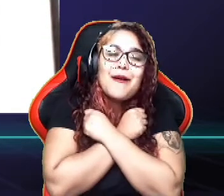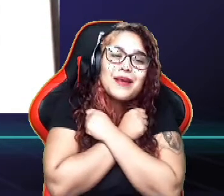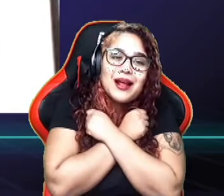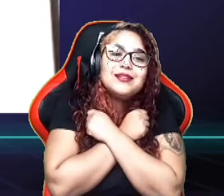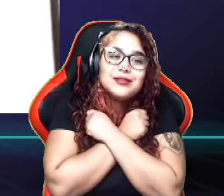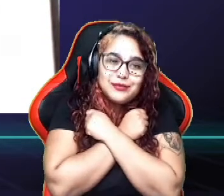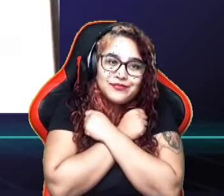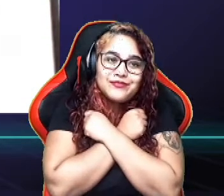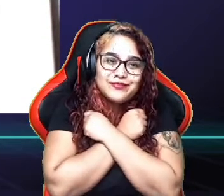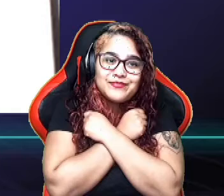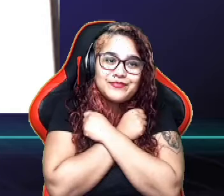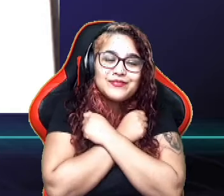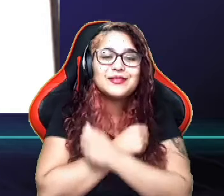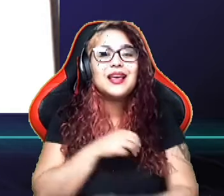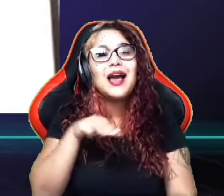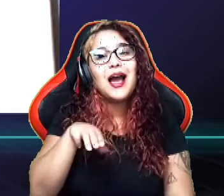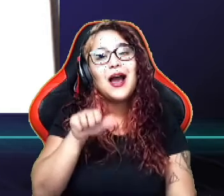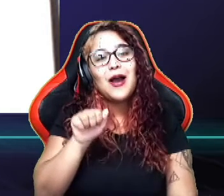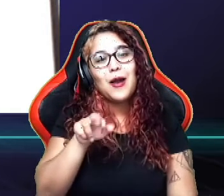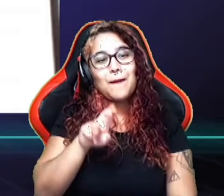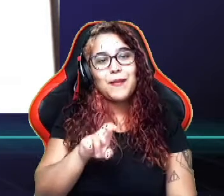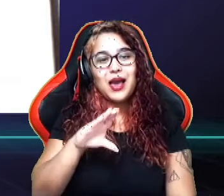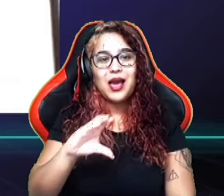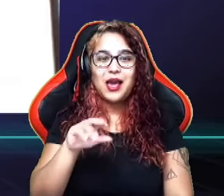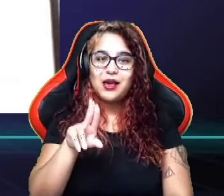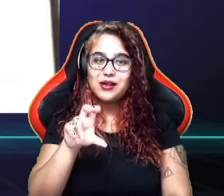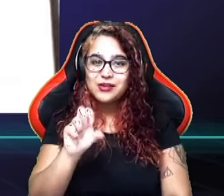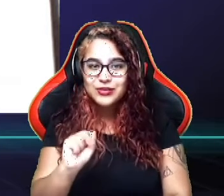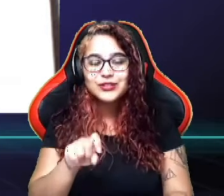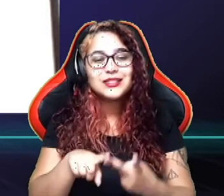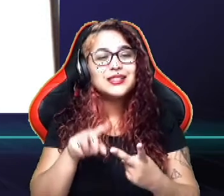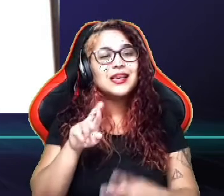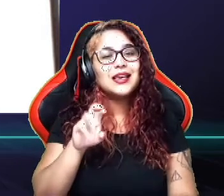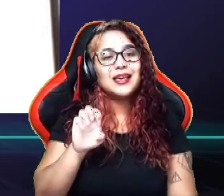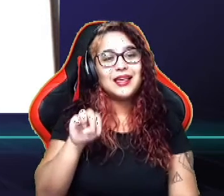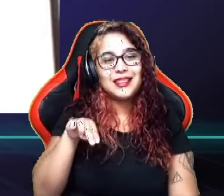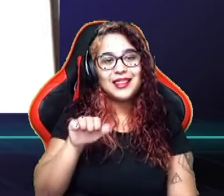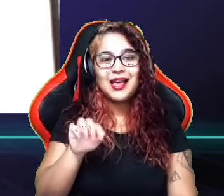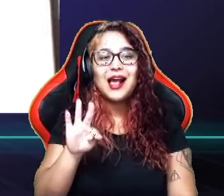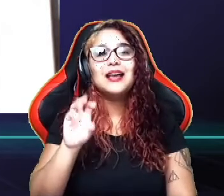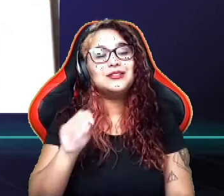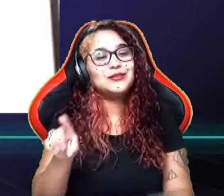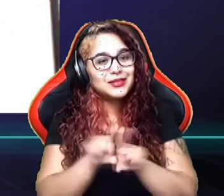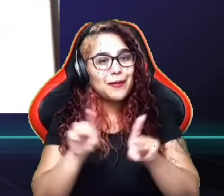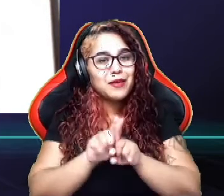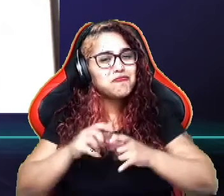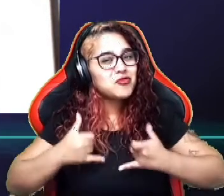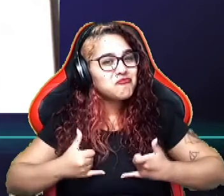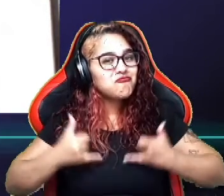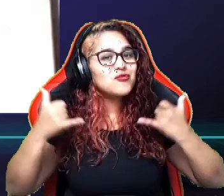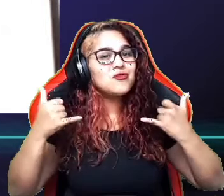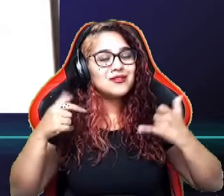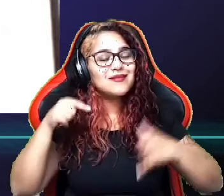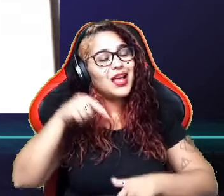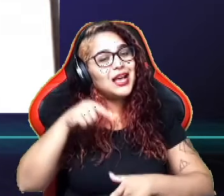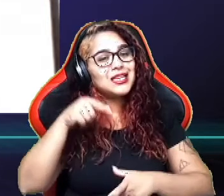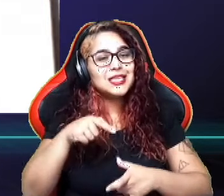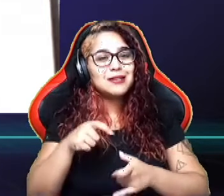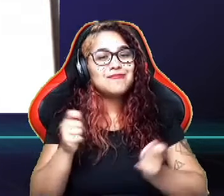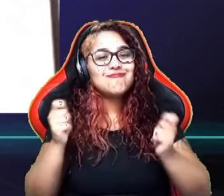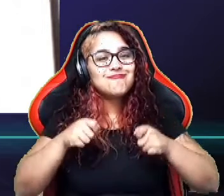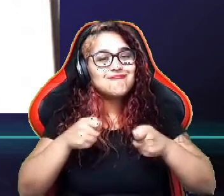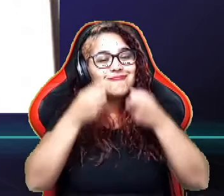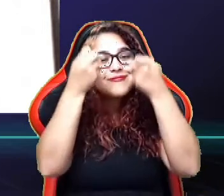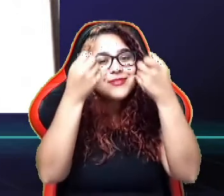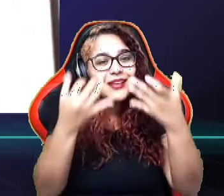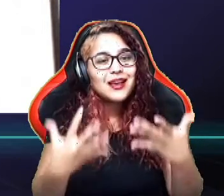Well, I'd like to send my regards to Marcos and Renato. It's an honor to be here talking